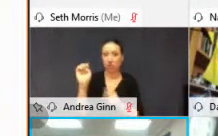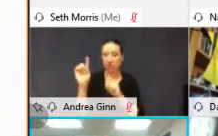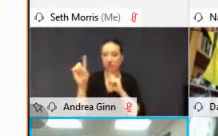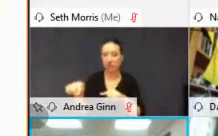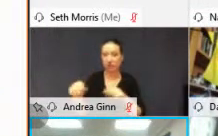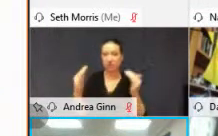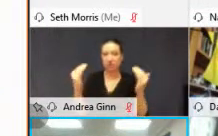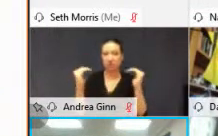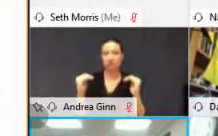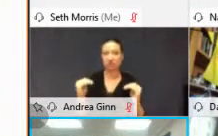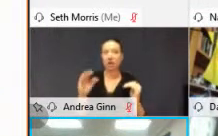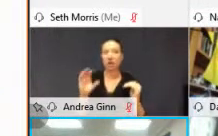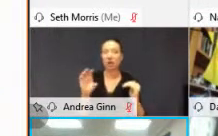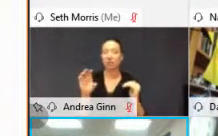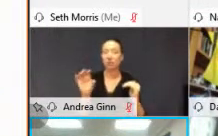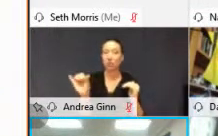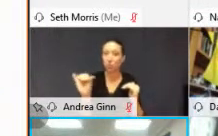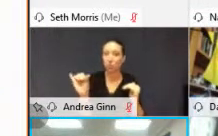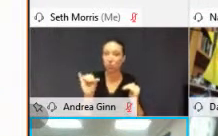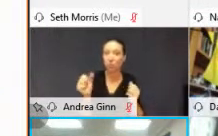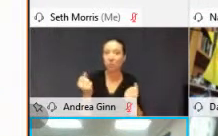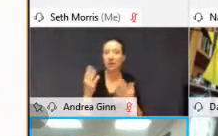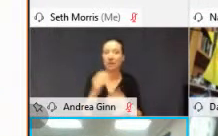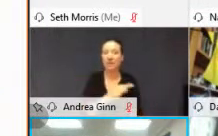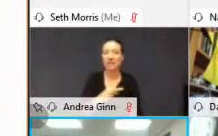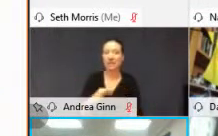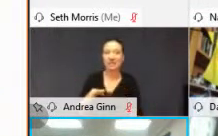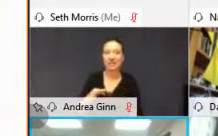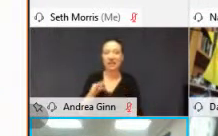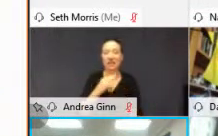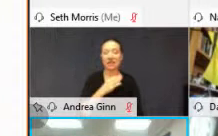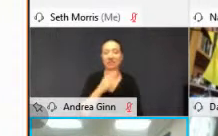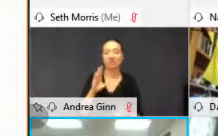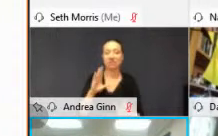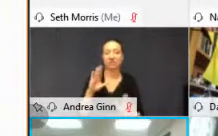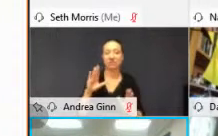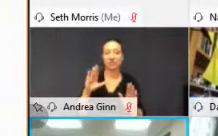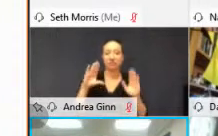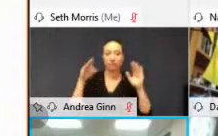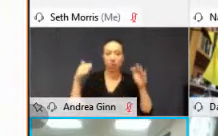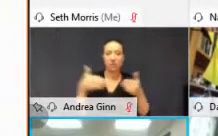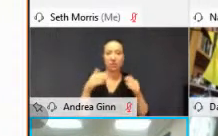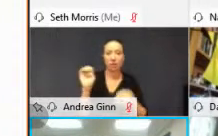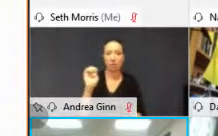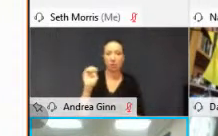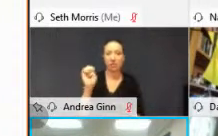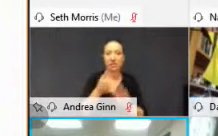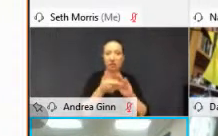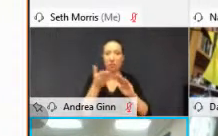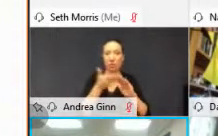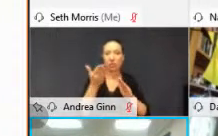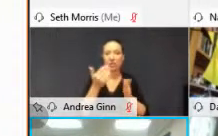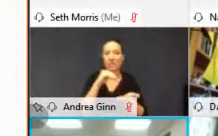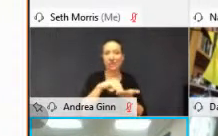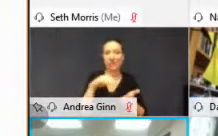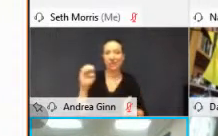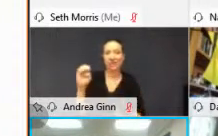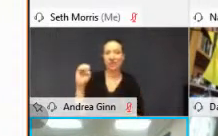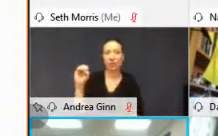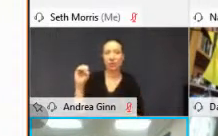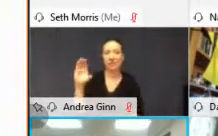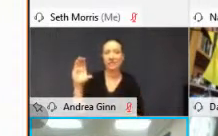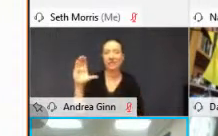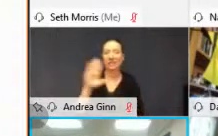also switched over and dedicated their time to the Emergency Operations Center efforts. I know you heard the Deputy